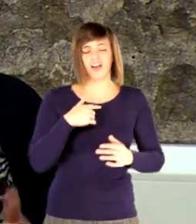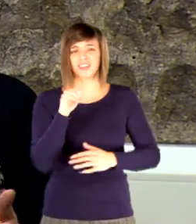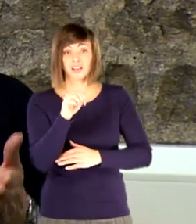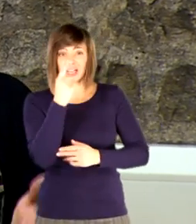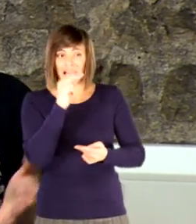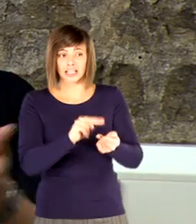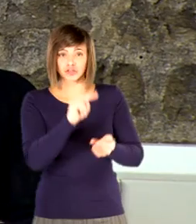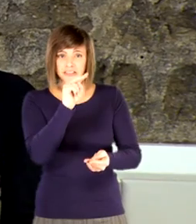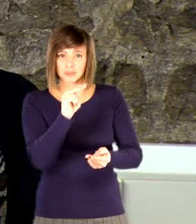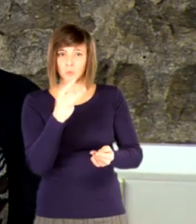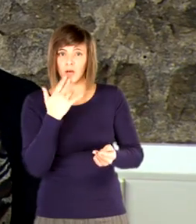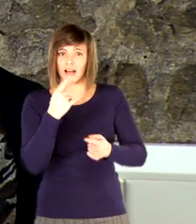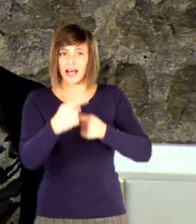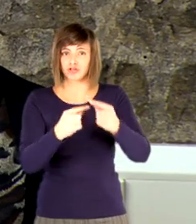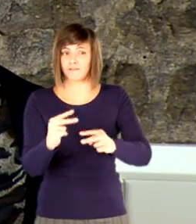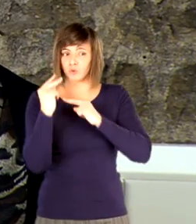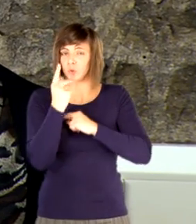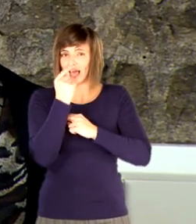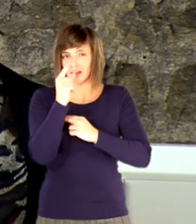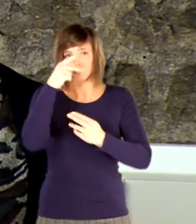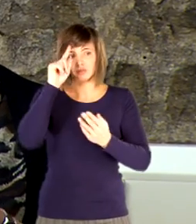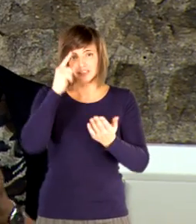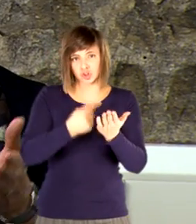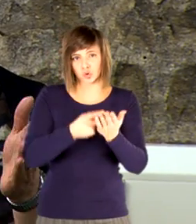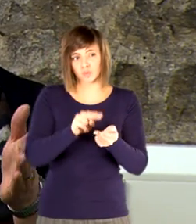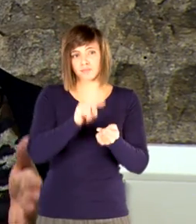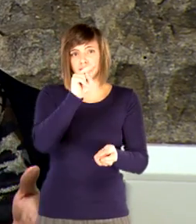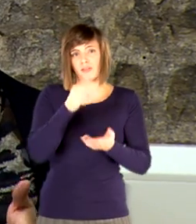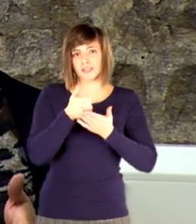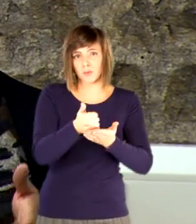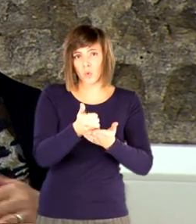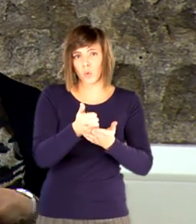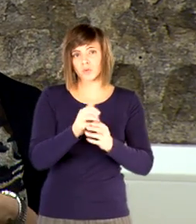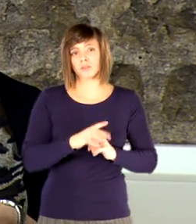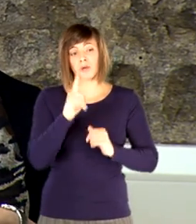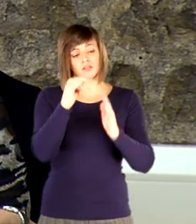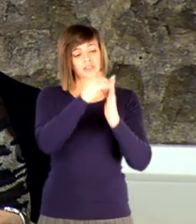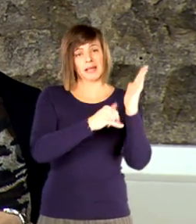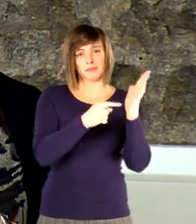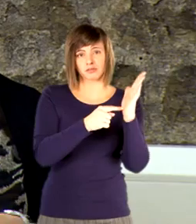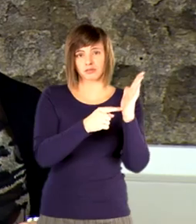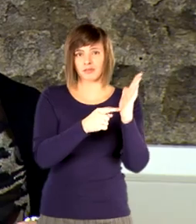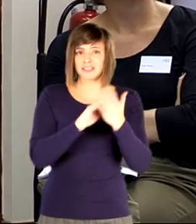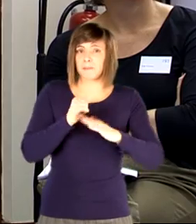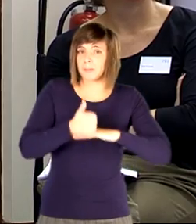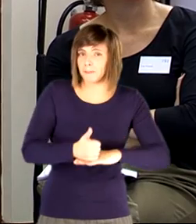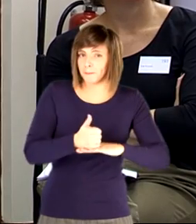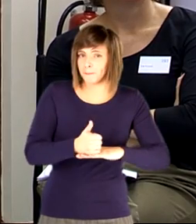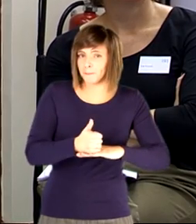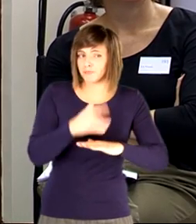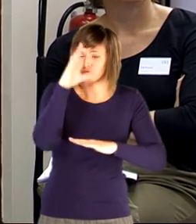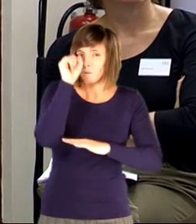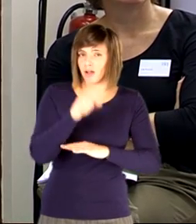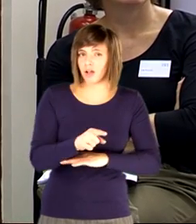Well, the thing is, it can be increased at an annual review, but the thing to remember is that what goes on the statement is an absolute